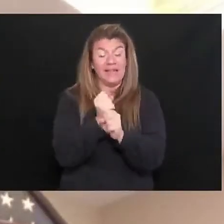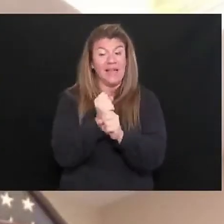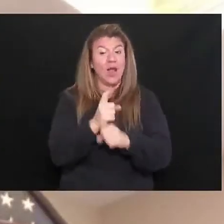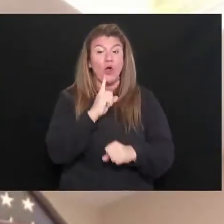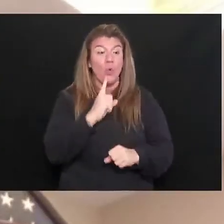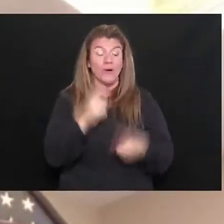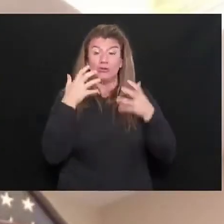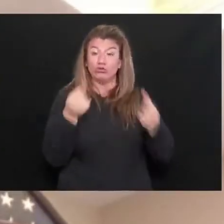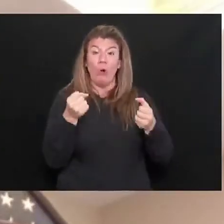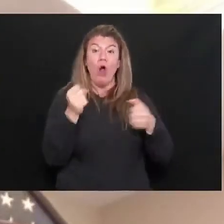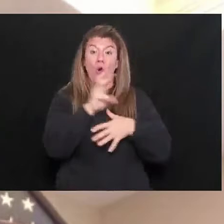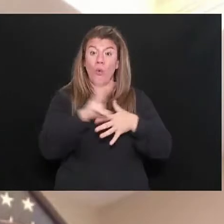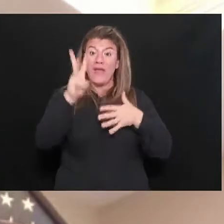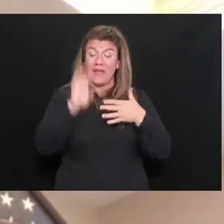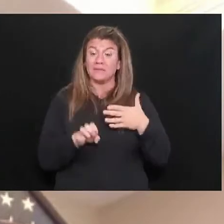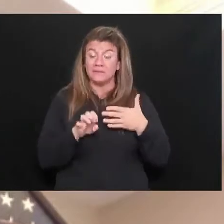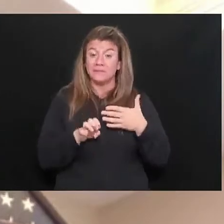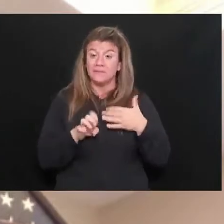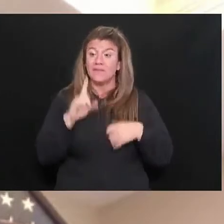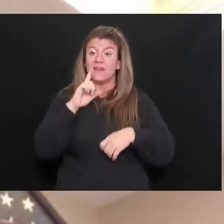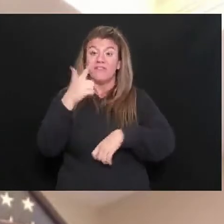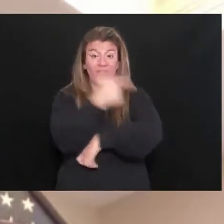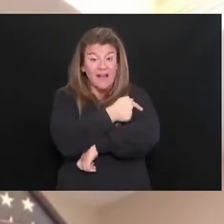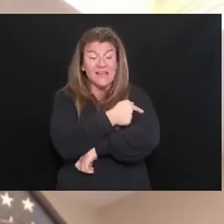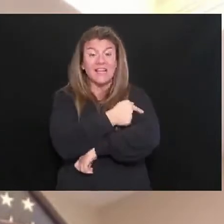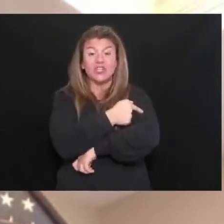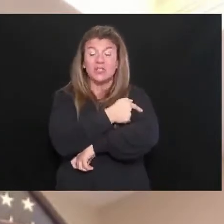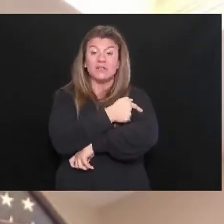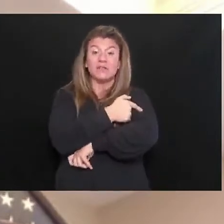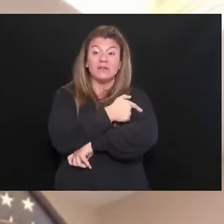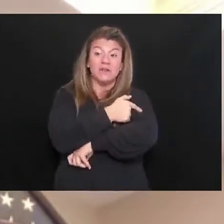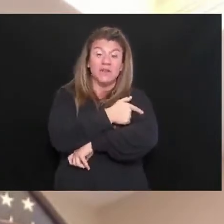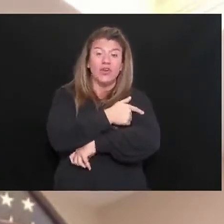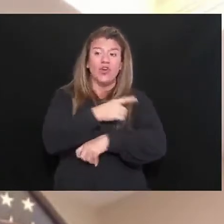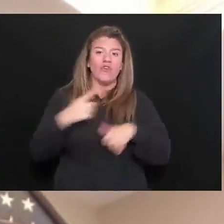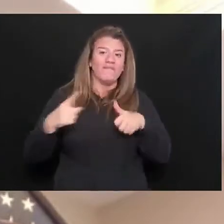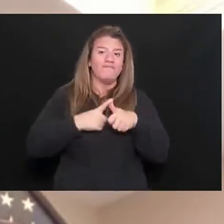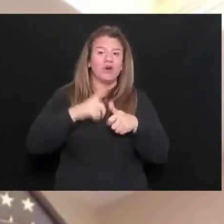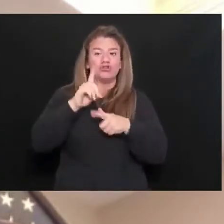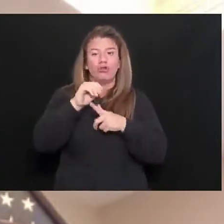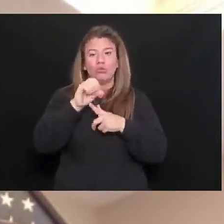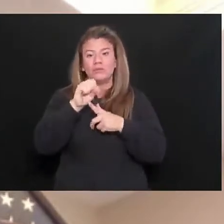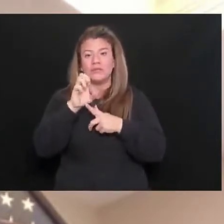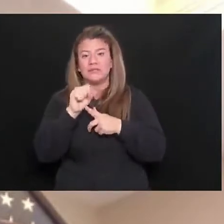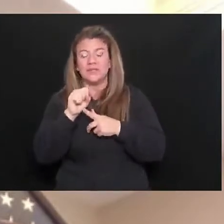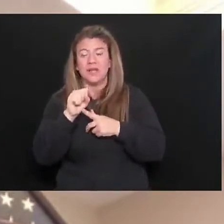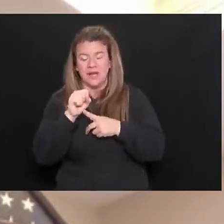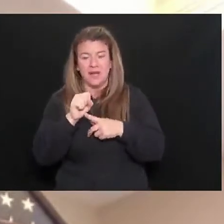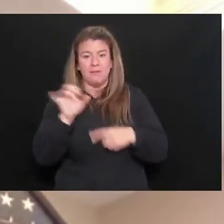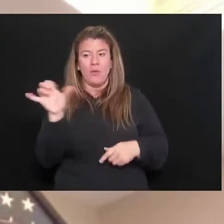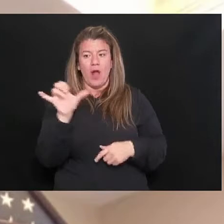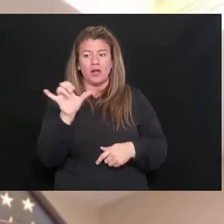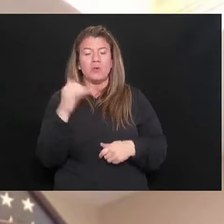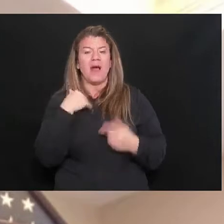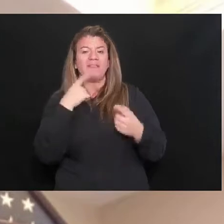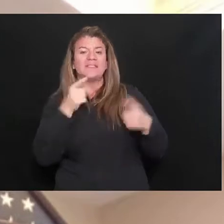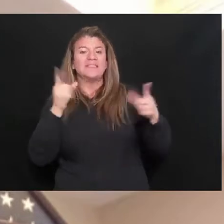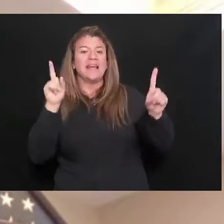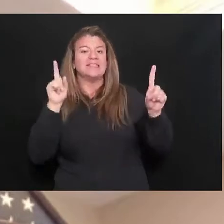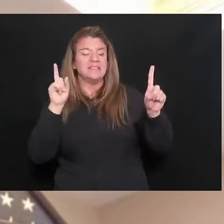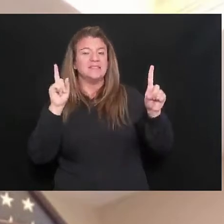strong weekend for vaccinations for first doses, but we've had good success with